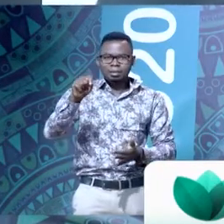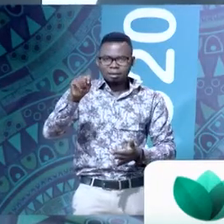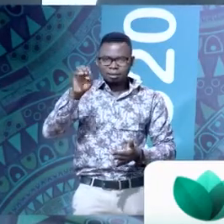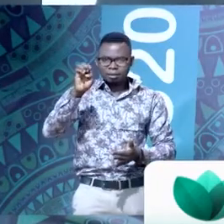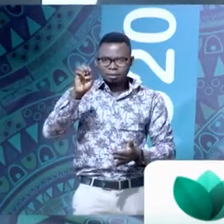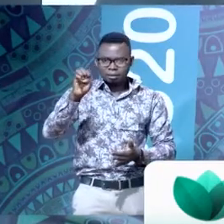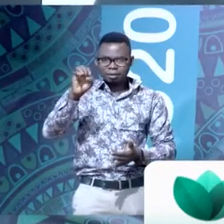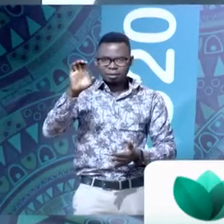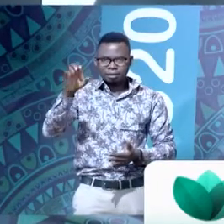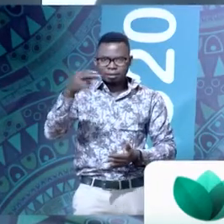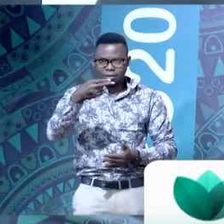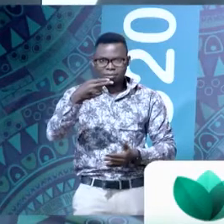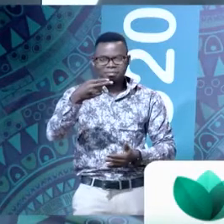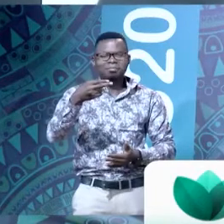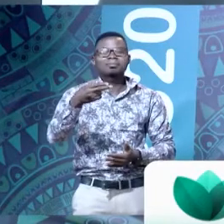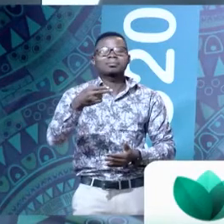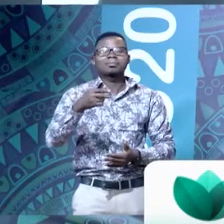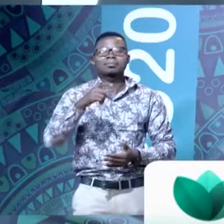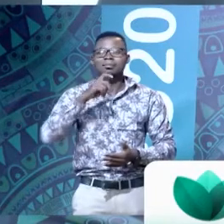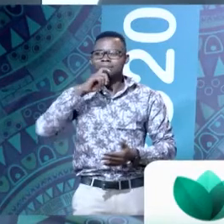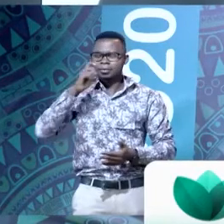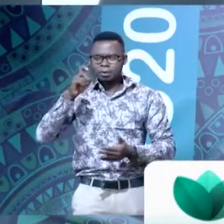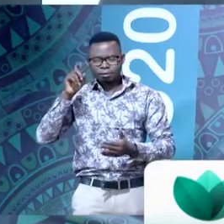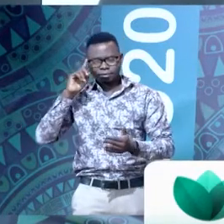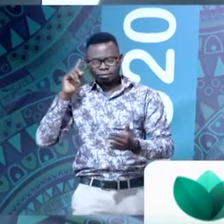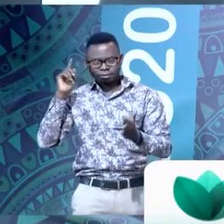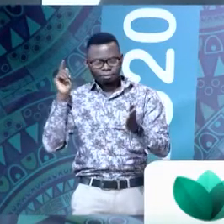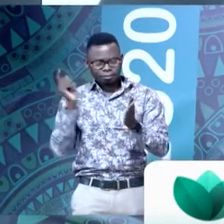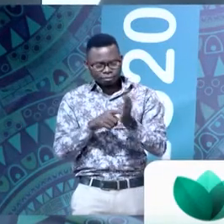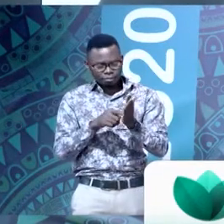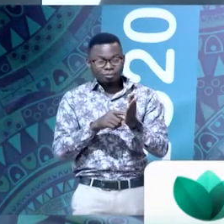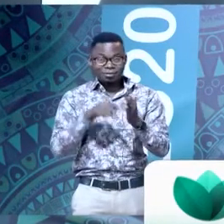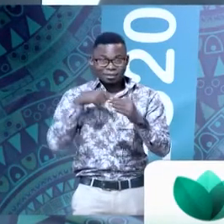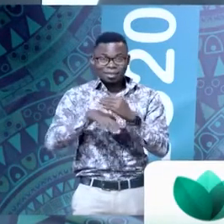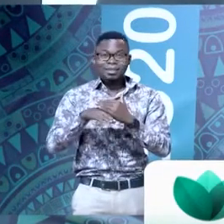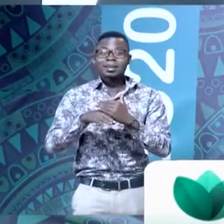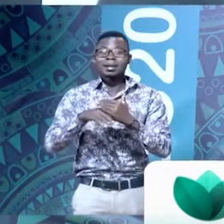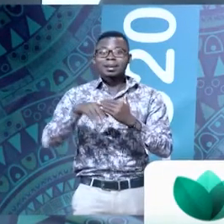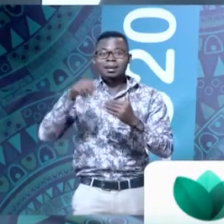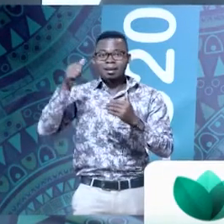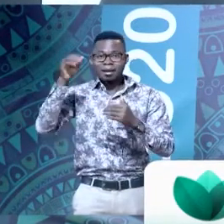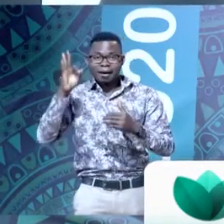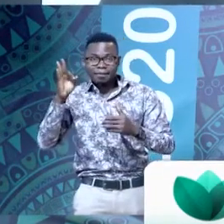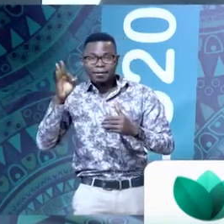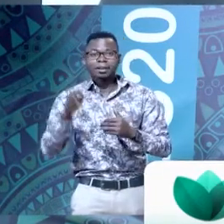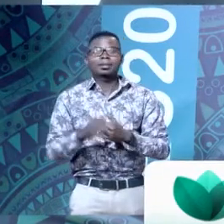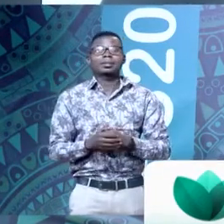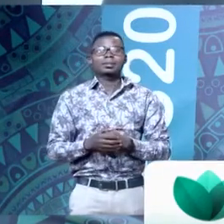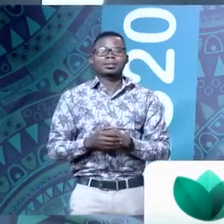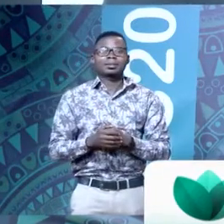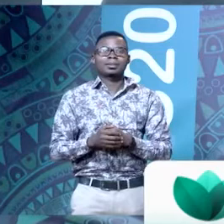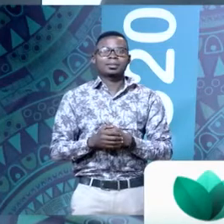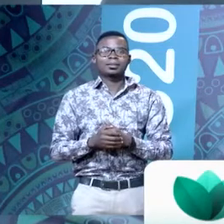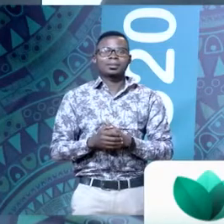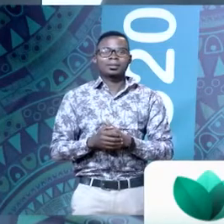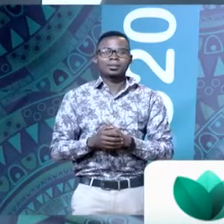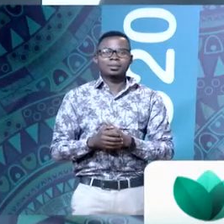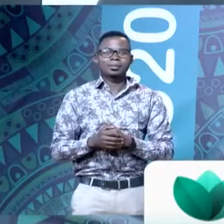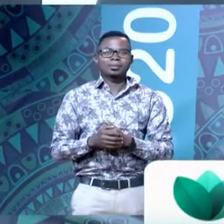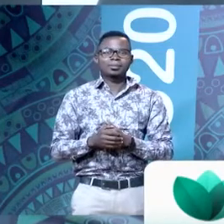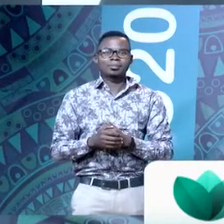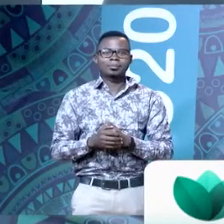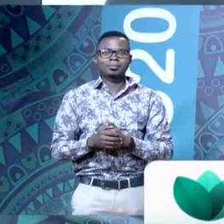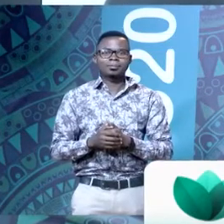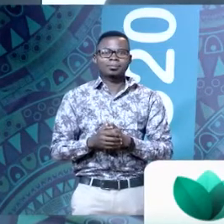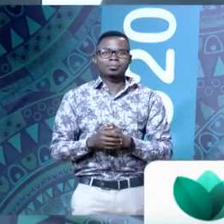broadband penetration is more valuable than ever. As far as education now, most of the education